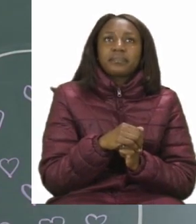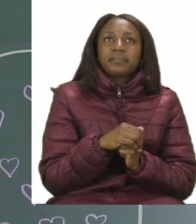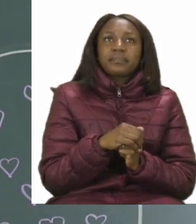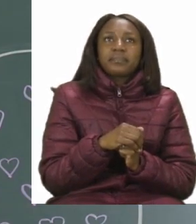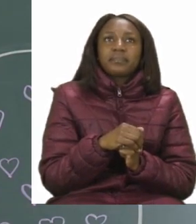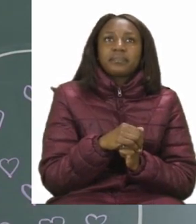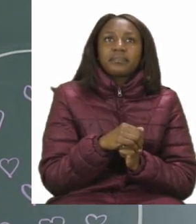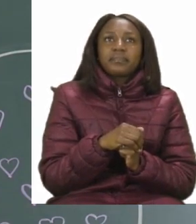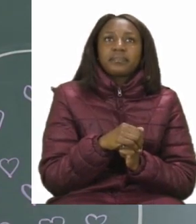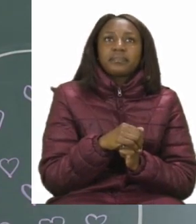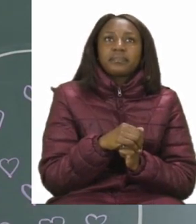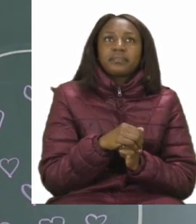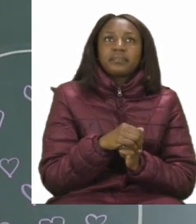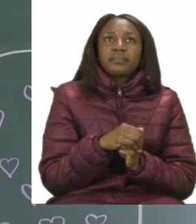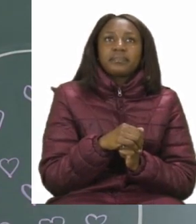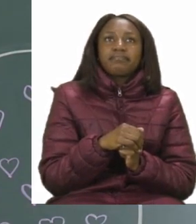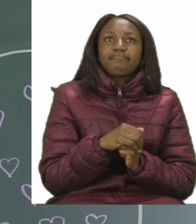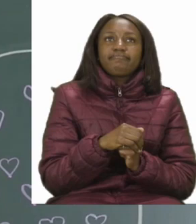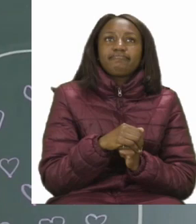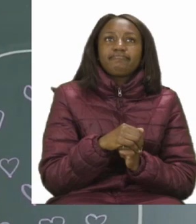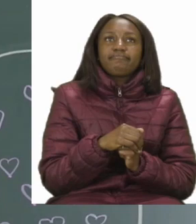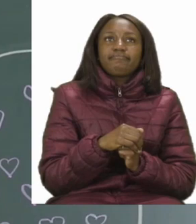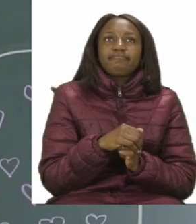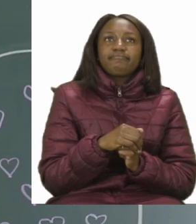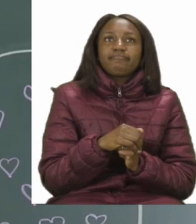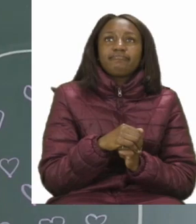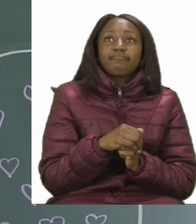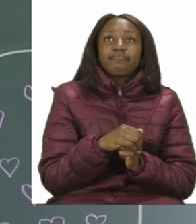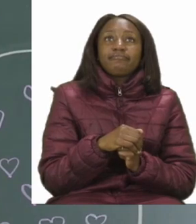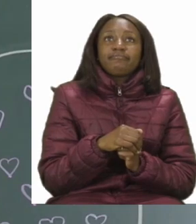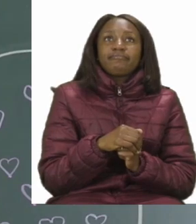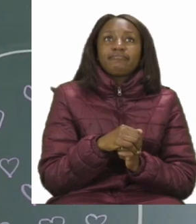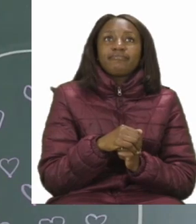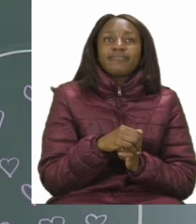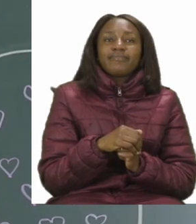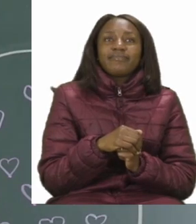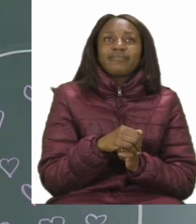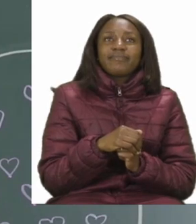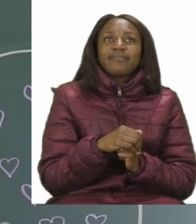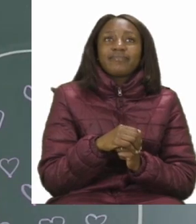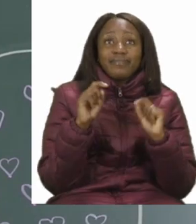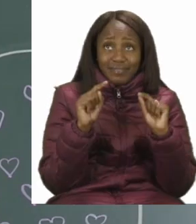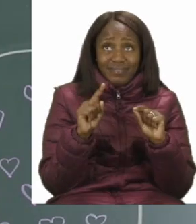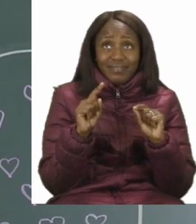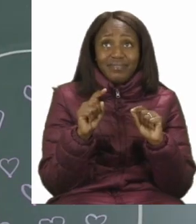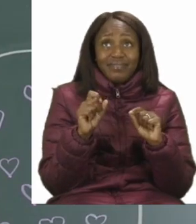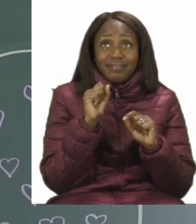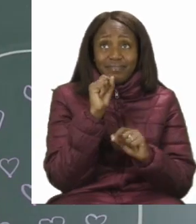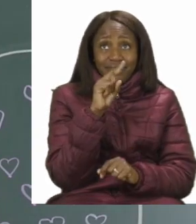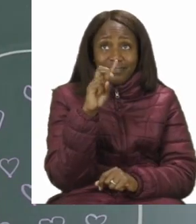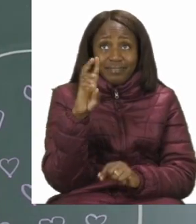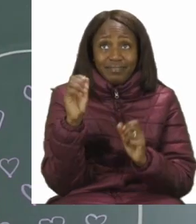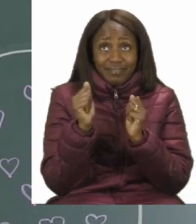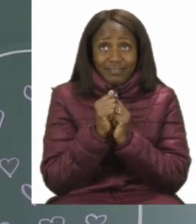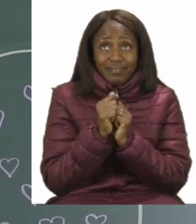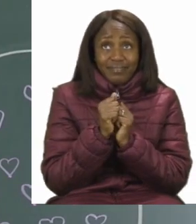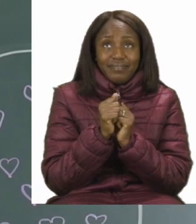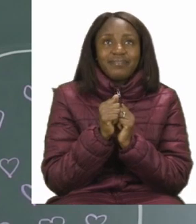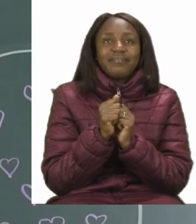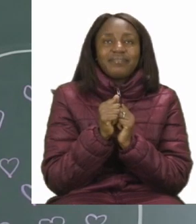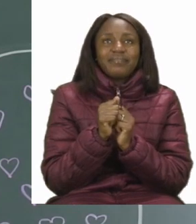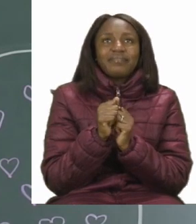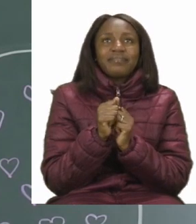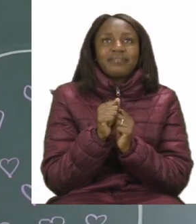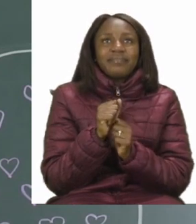the board. So, would you be so kind, grade 3s, to count with me? Let's count how